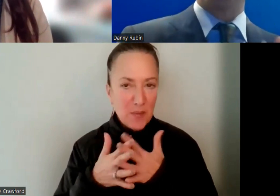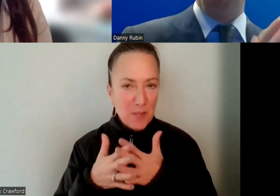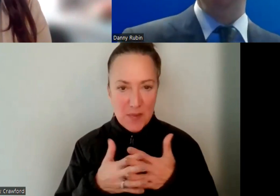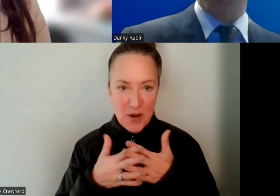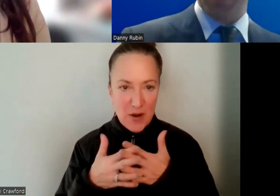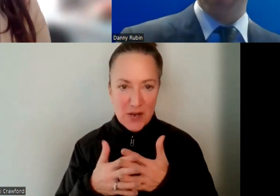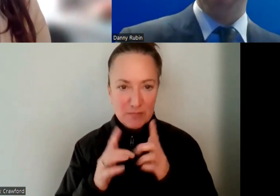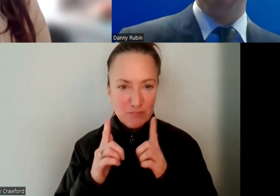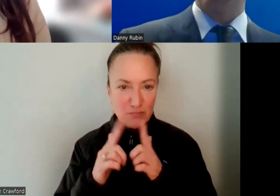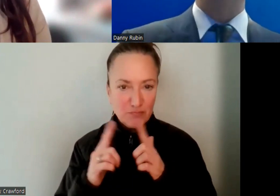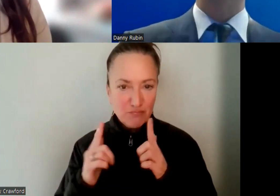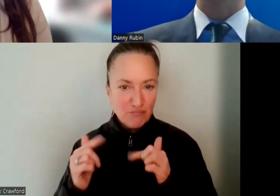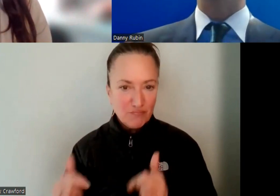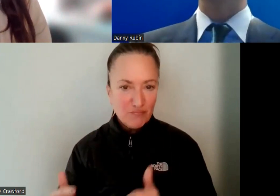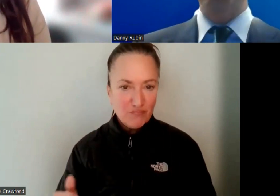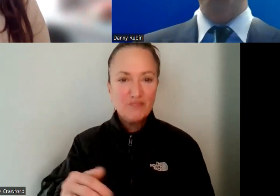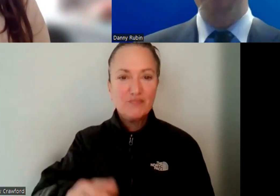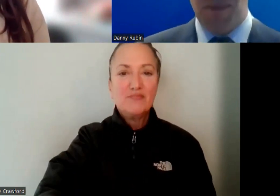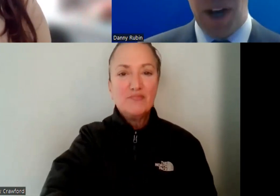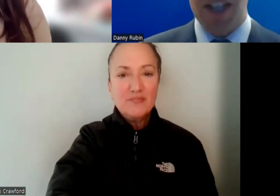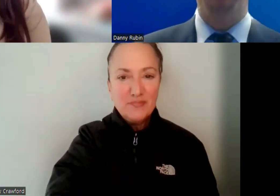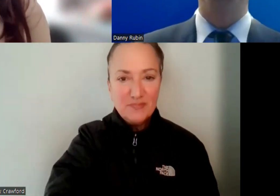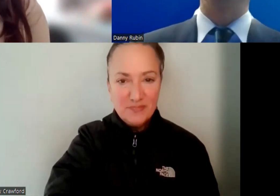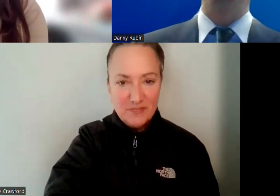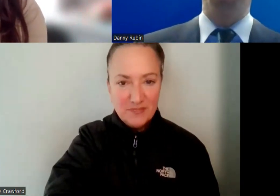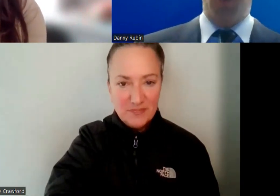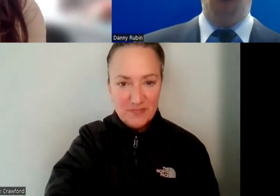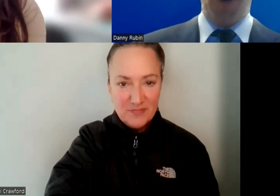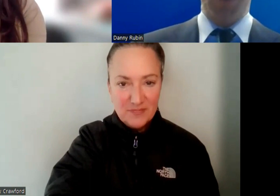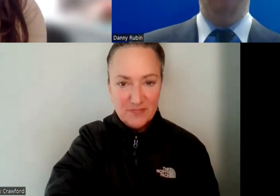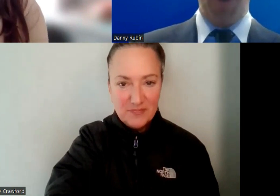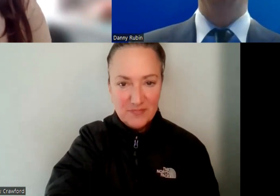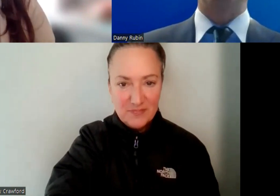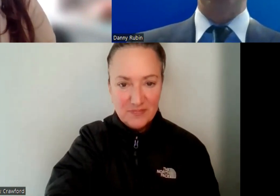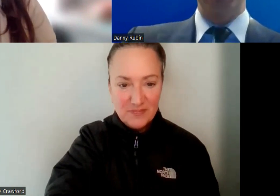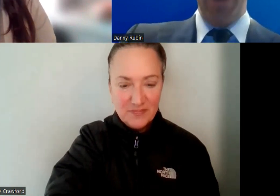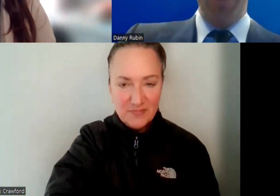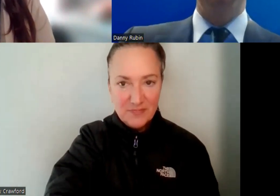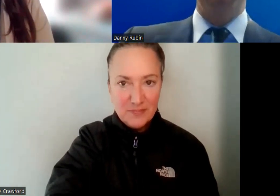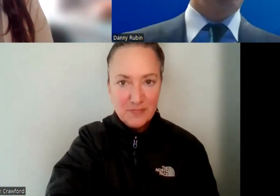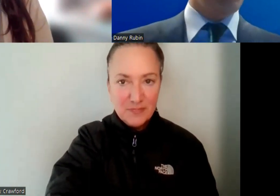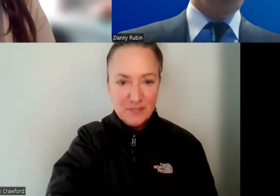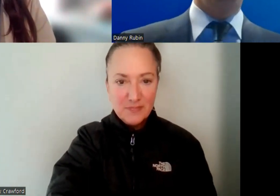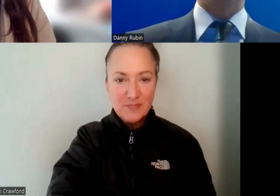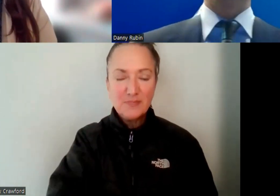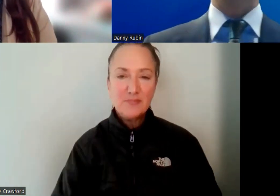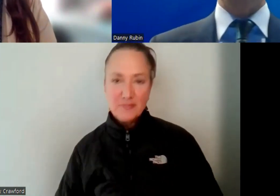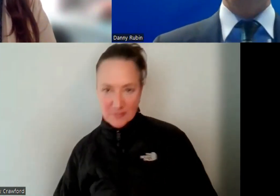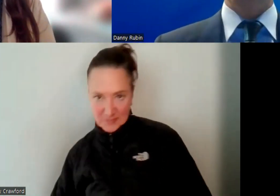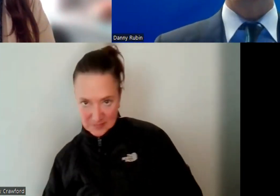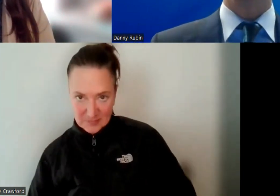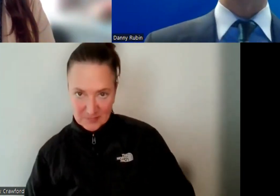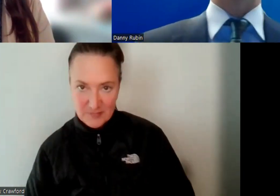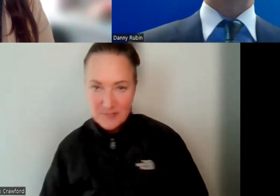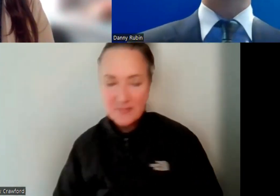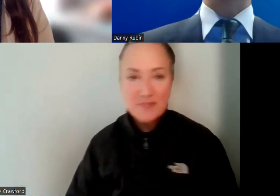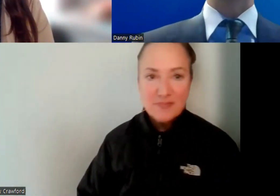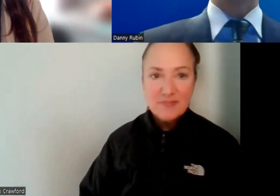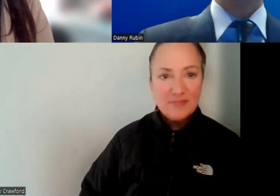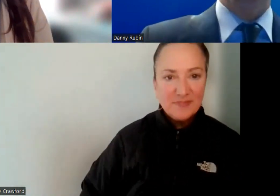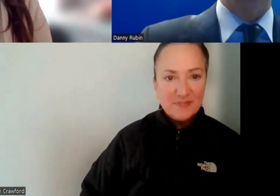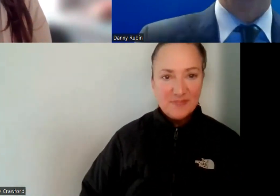the story quickly, and then bring us up to your work as a farm tech, and then where you're going to be next